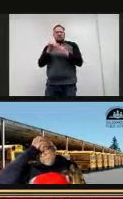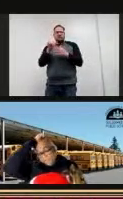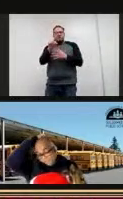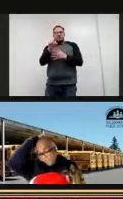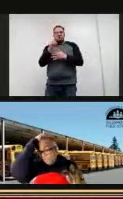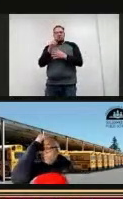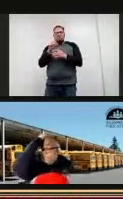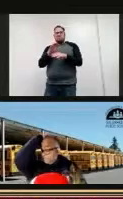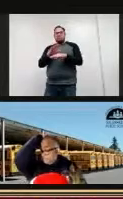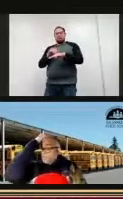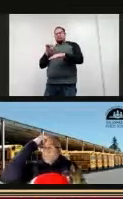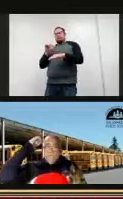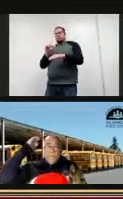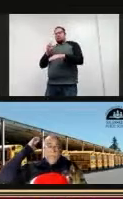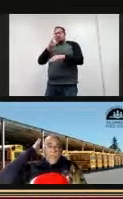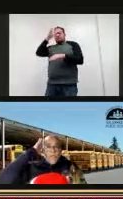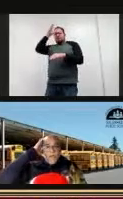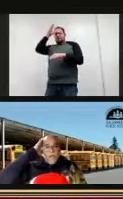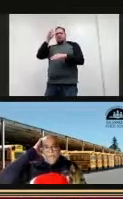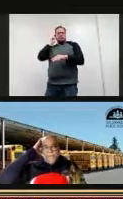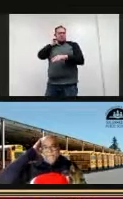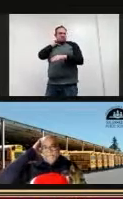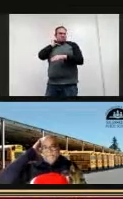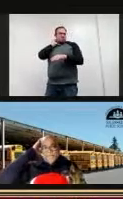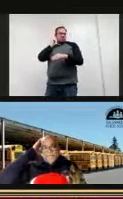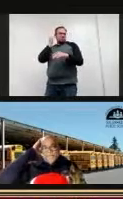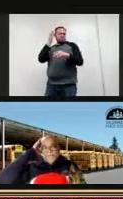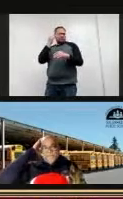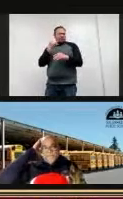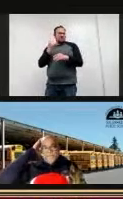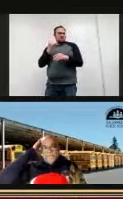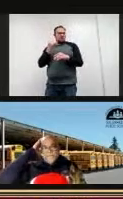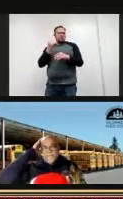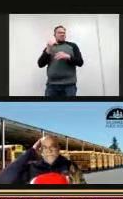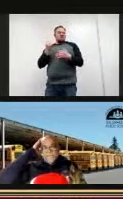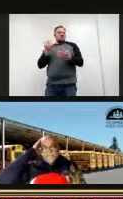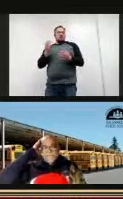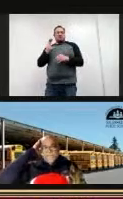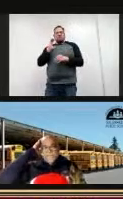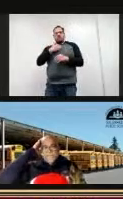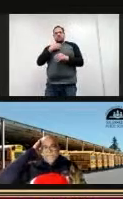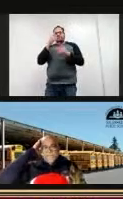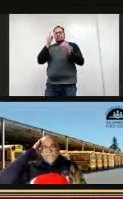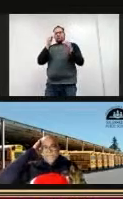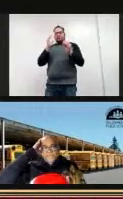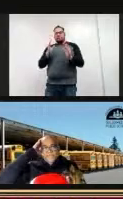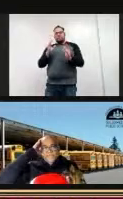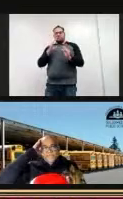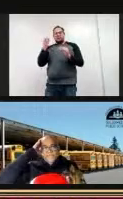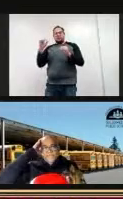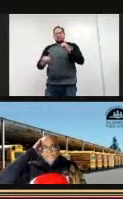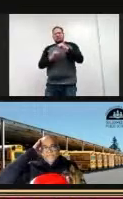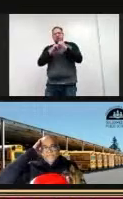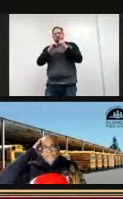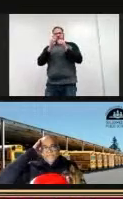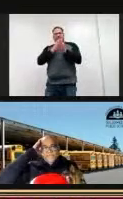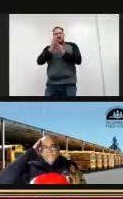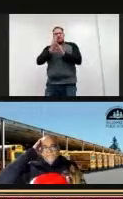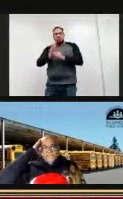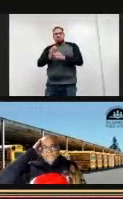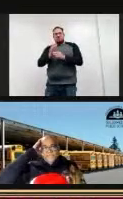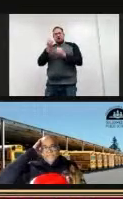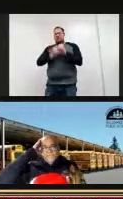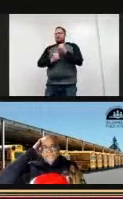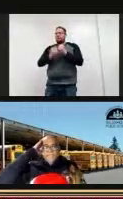out parents, because, you know, our teachers and support professional, everybody